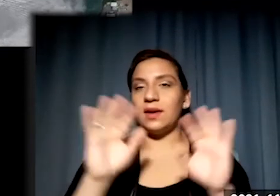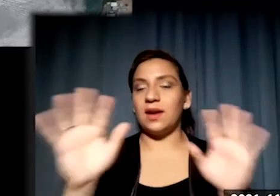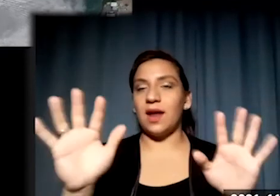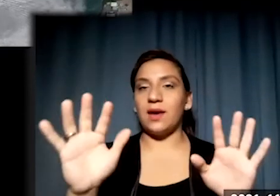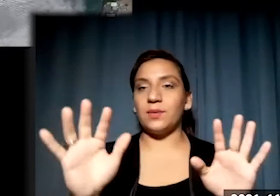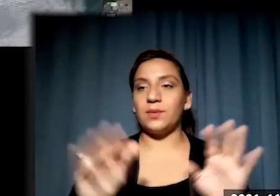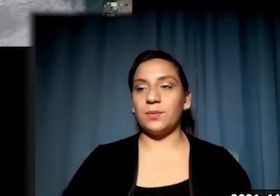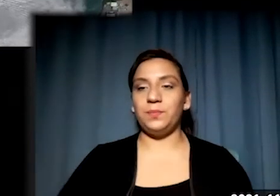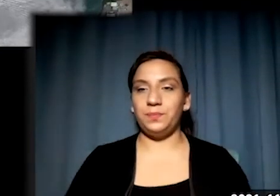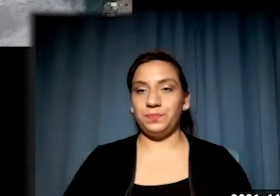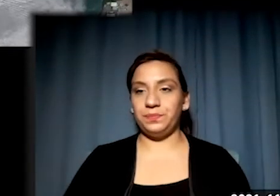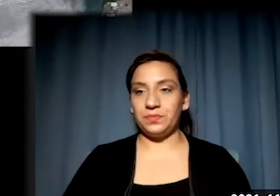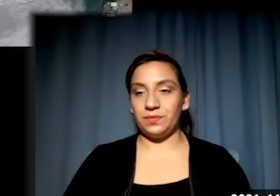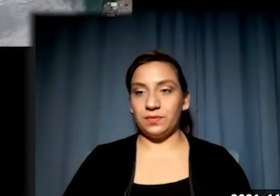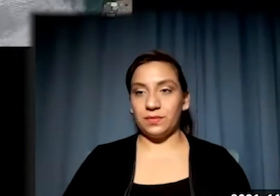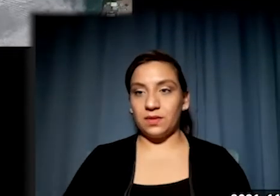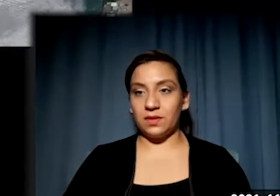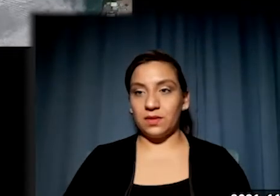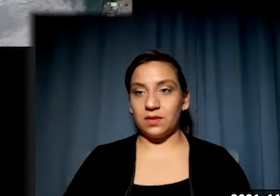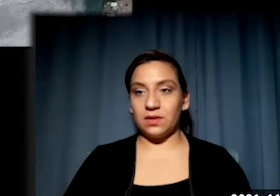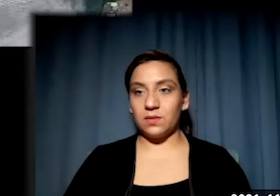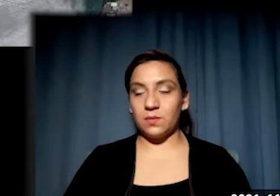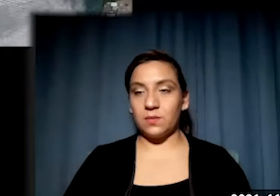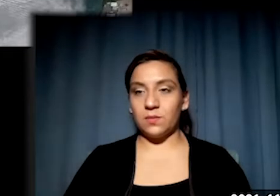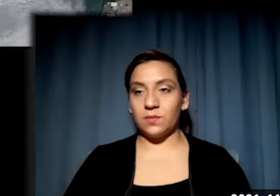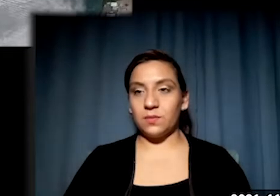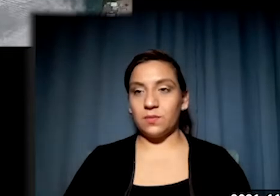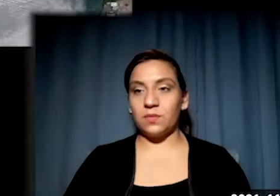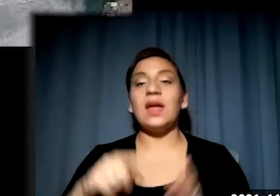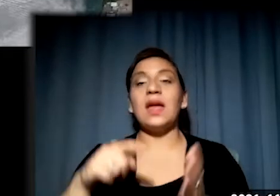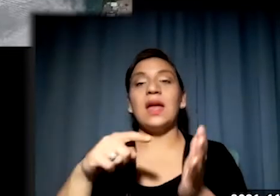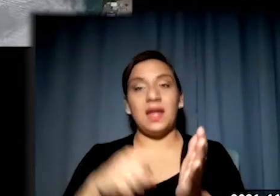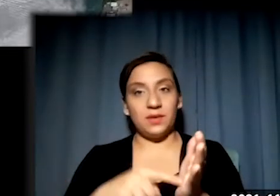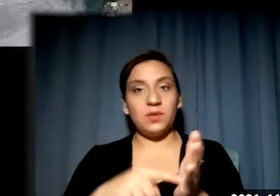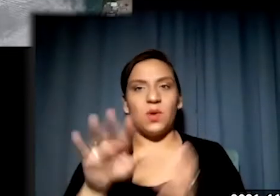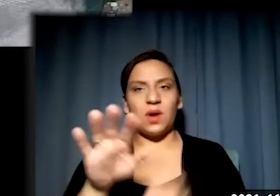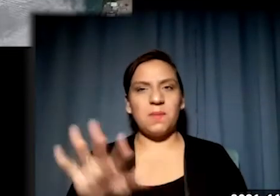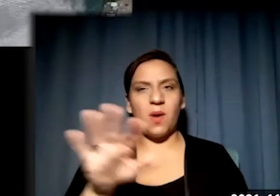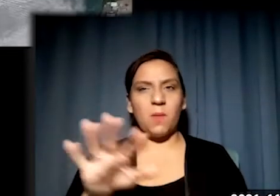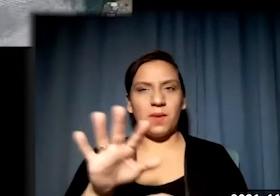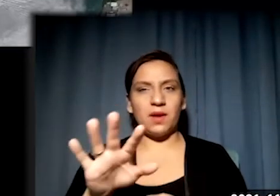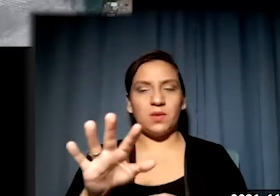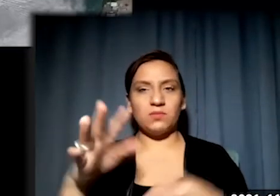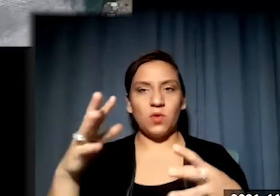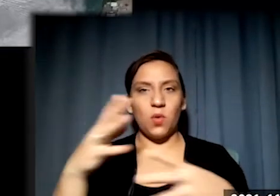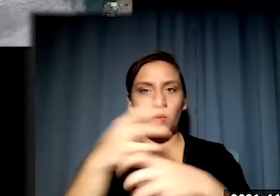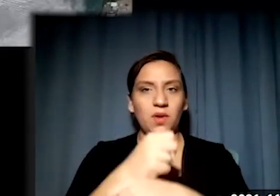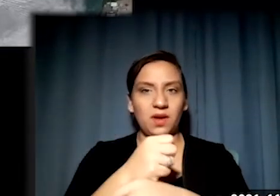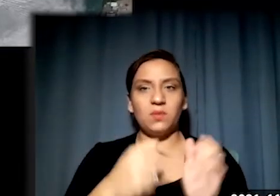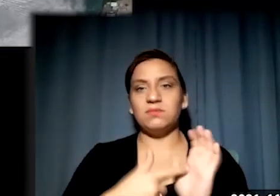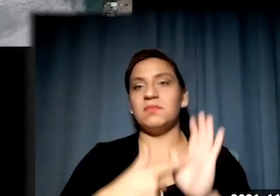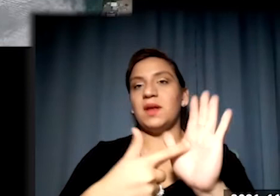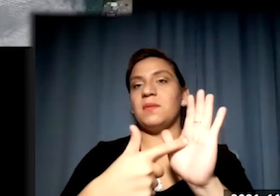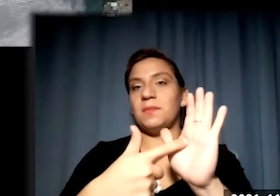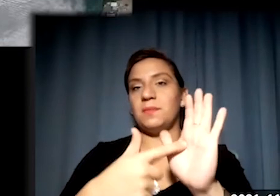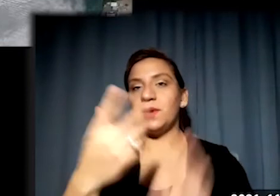is more or less what was included in that nomination, 1984 nomination. As you can see, extremely